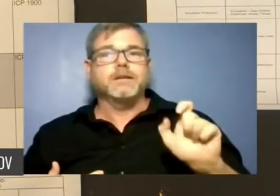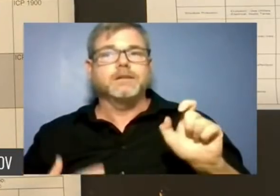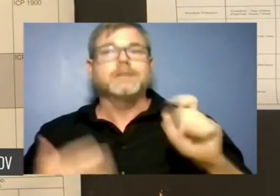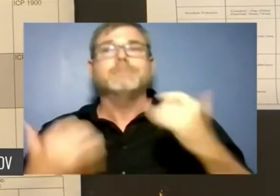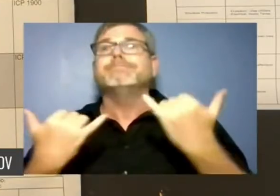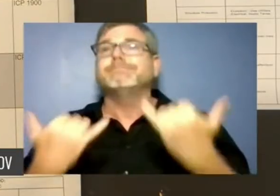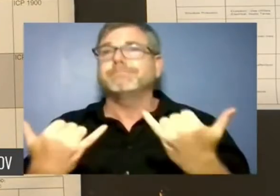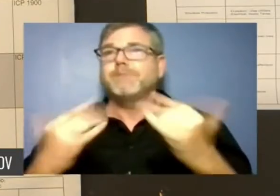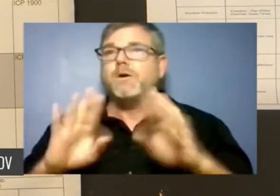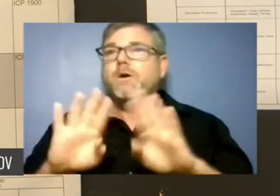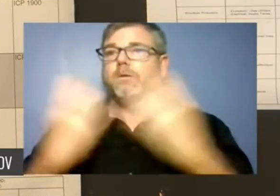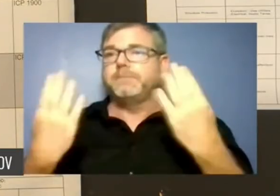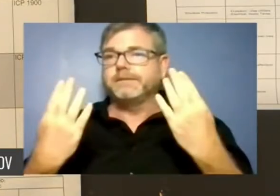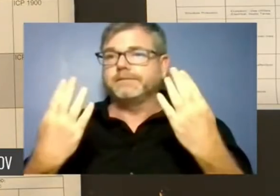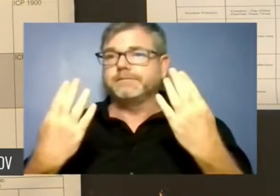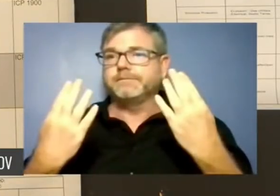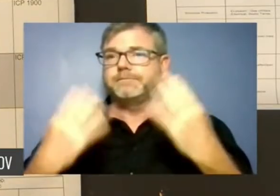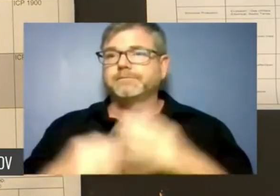And